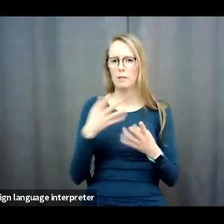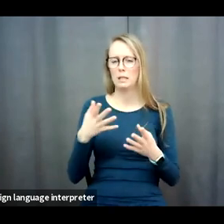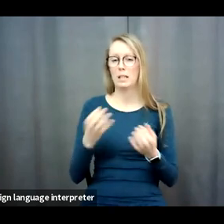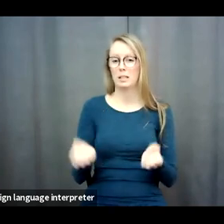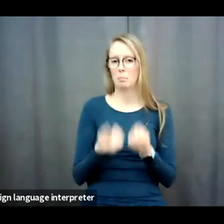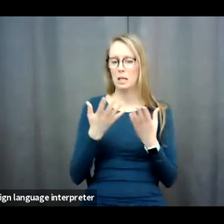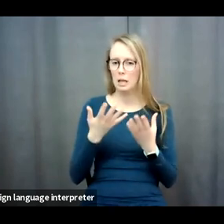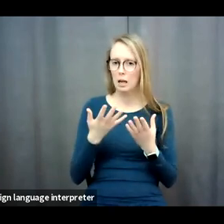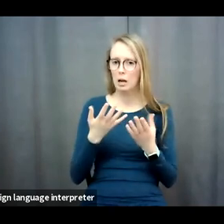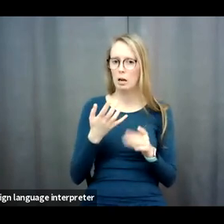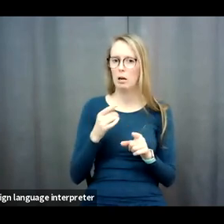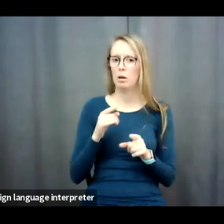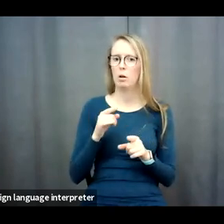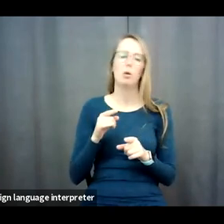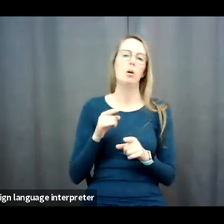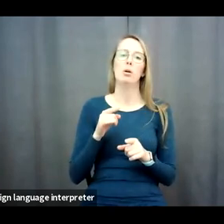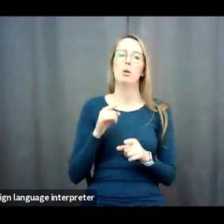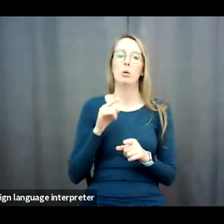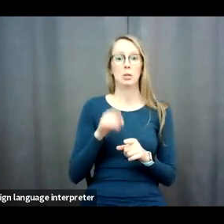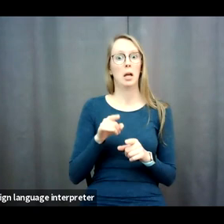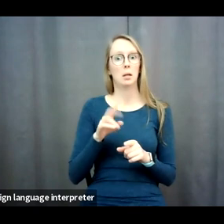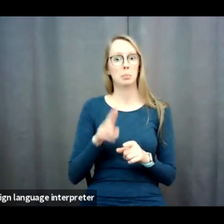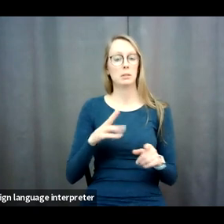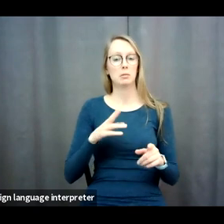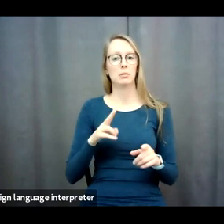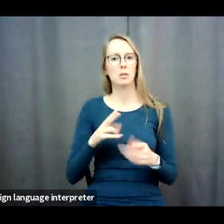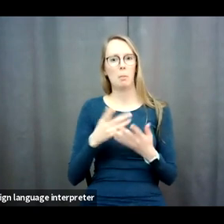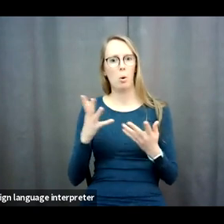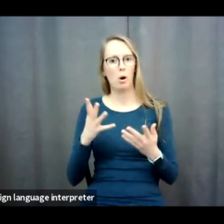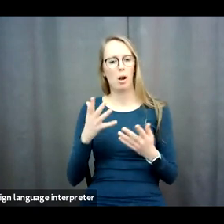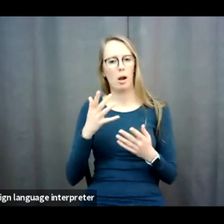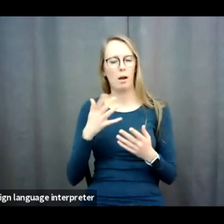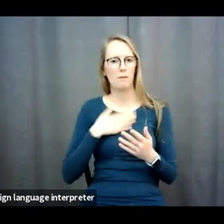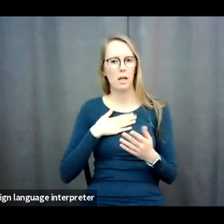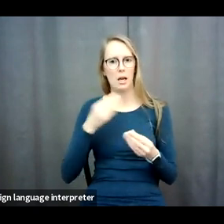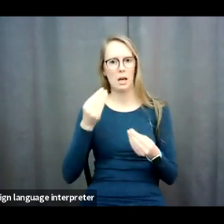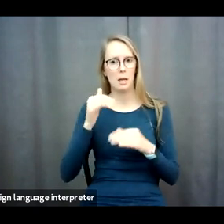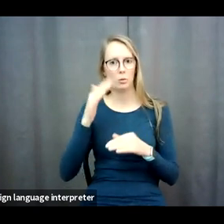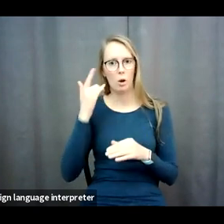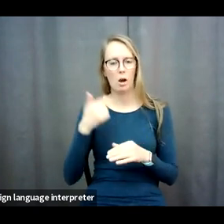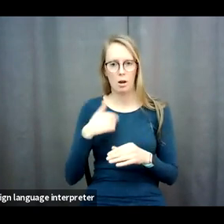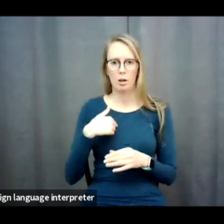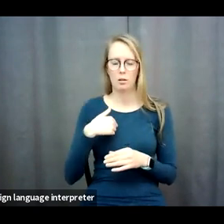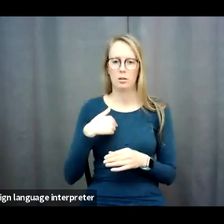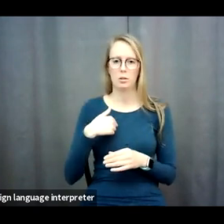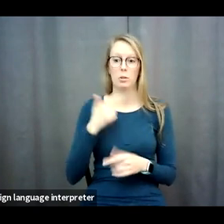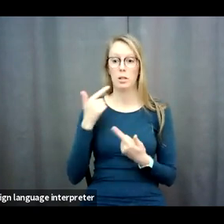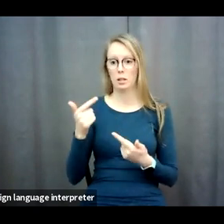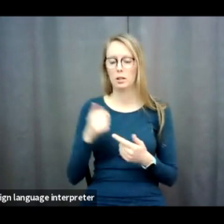game. And this has whetted everybody's appetite to go back and learn more about that. So thank you very much for